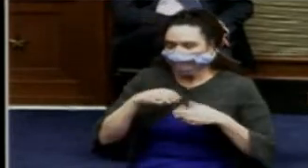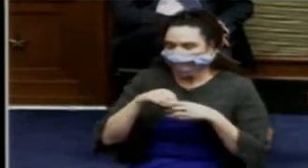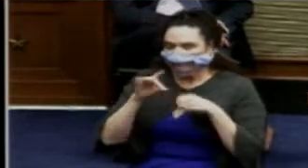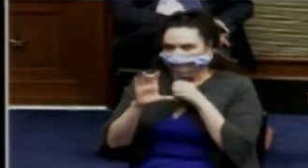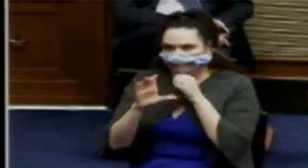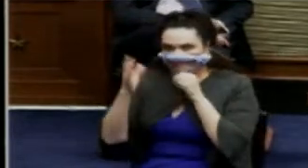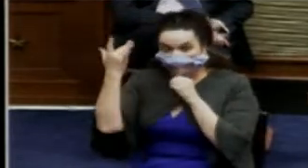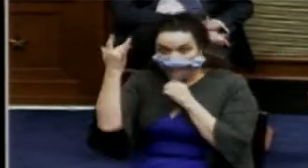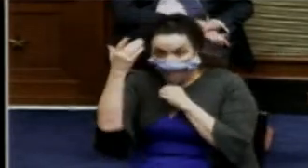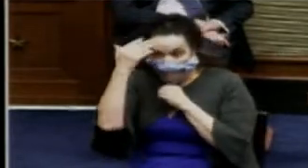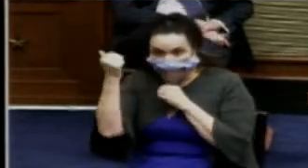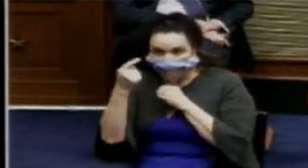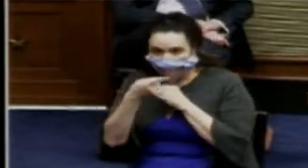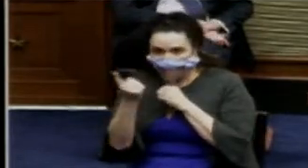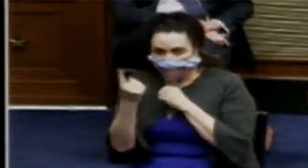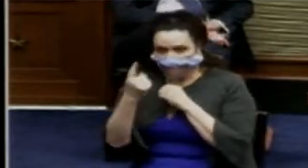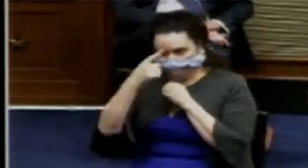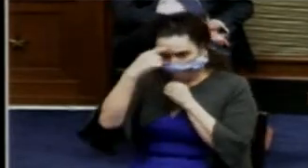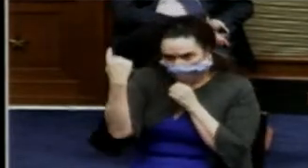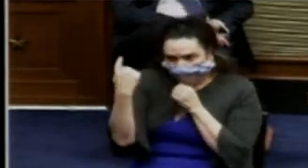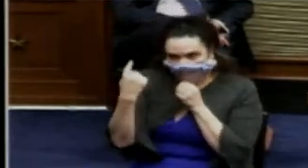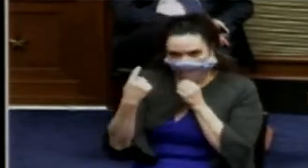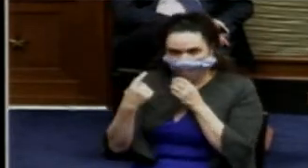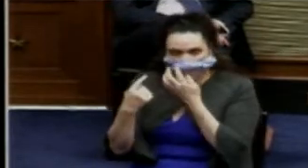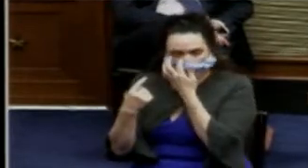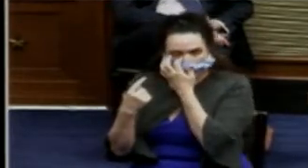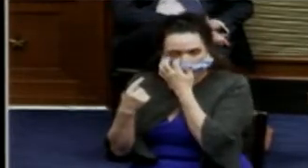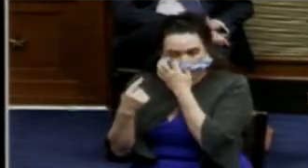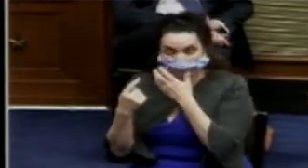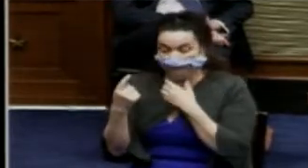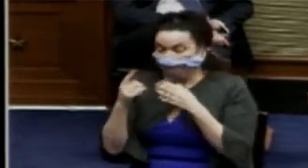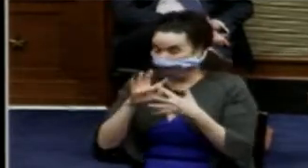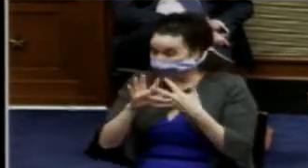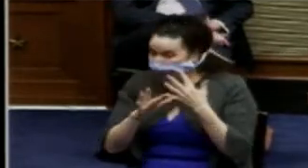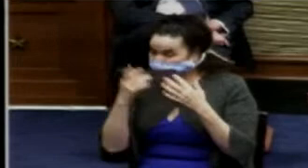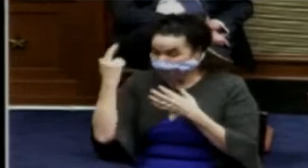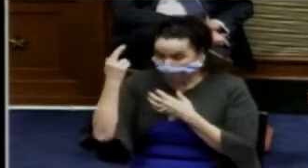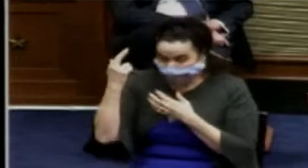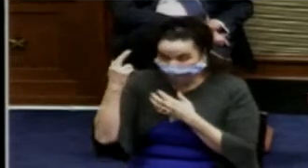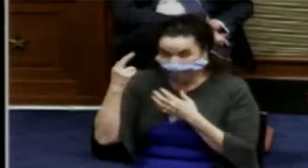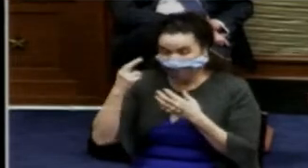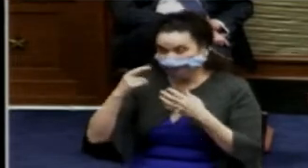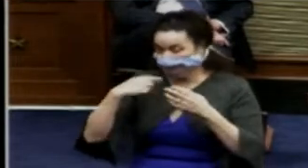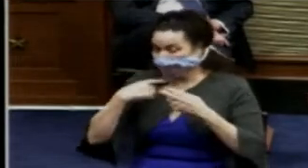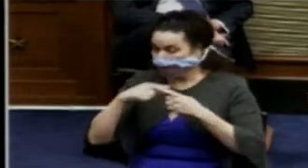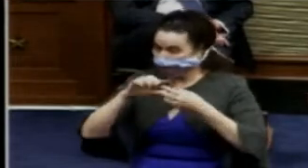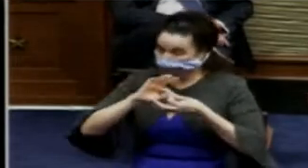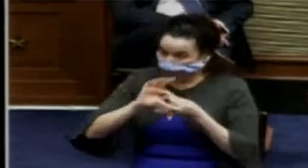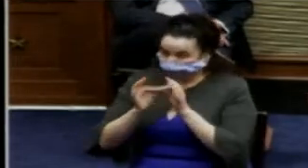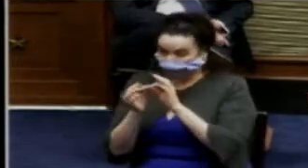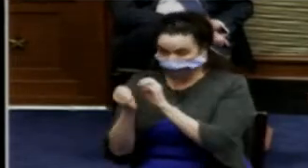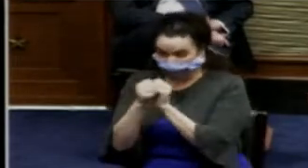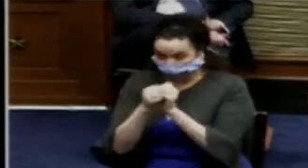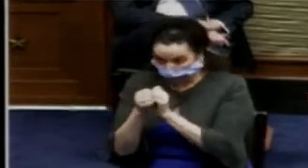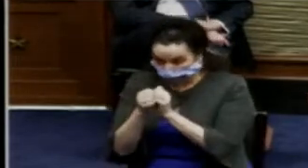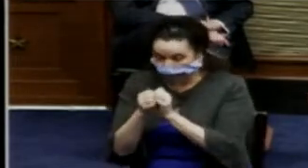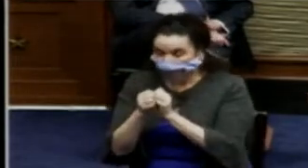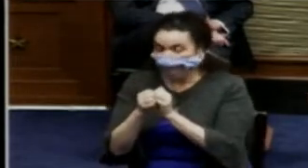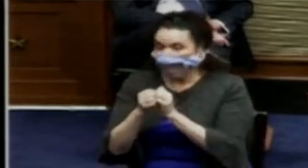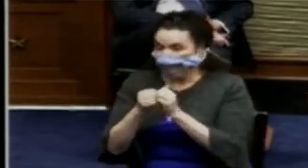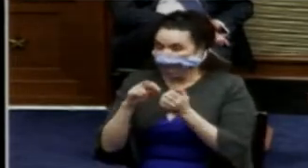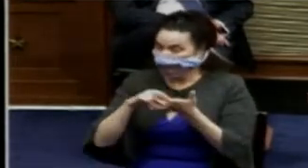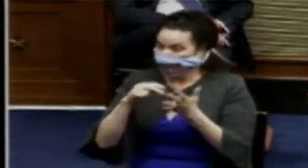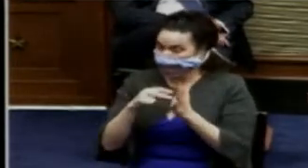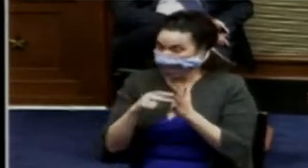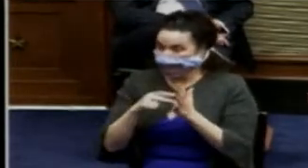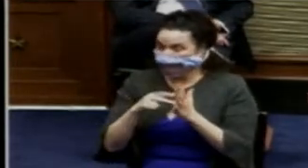of race. All of these reasons taken together suggest that indeed the deprivation of rights